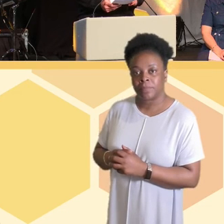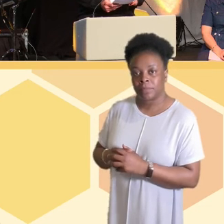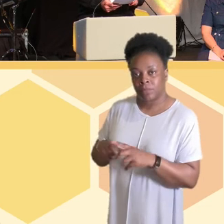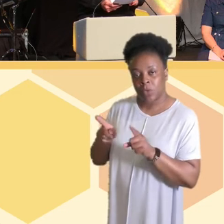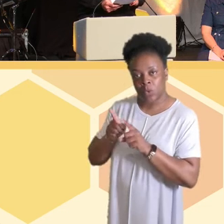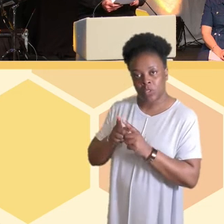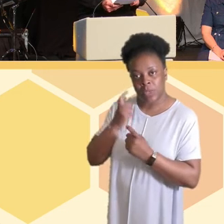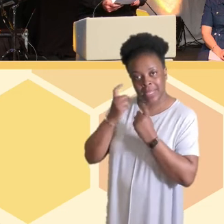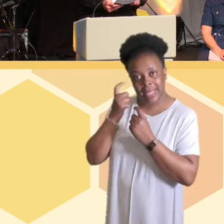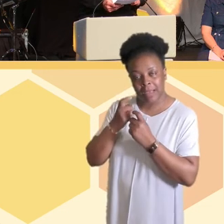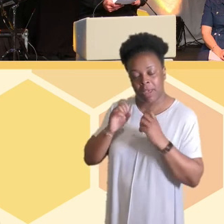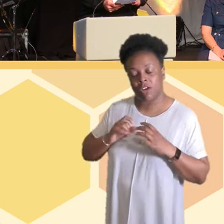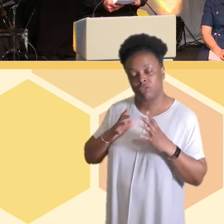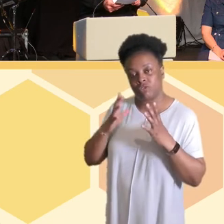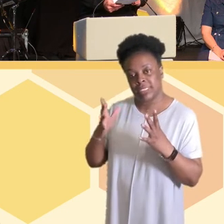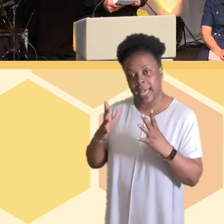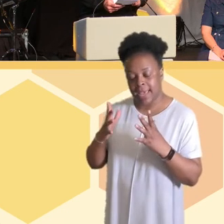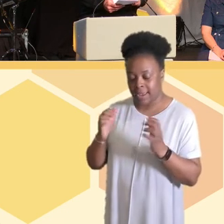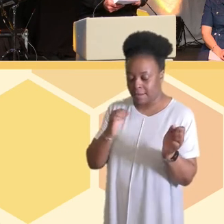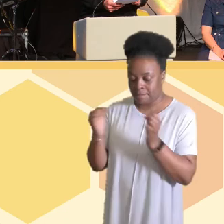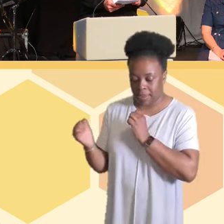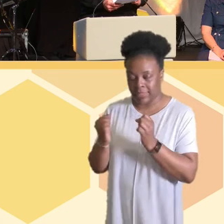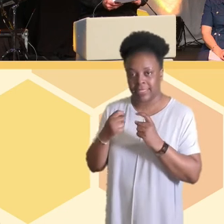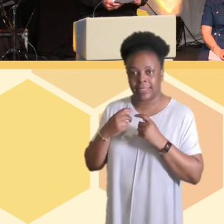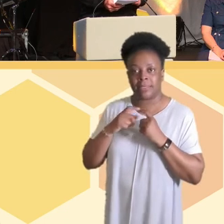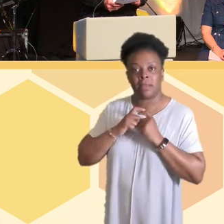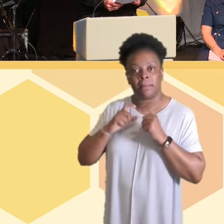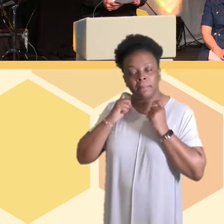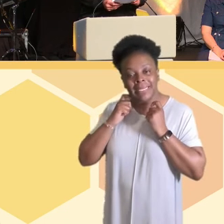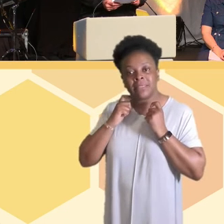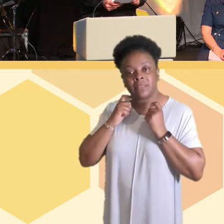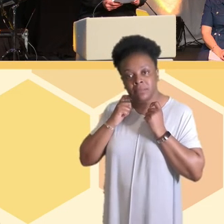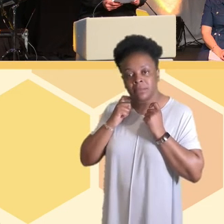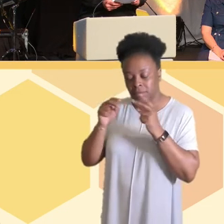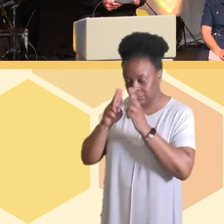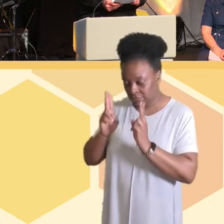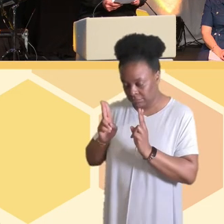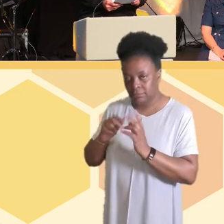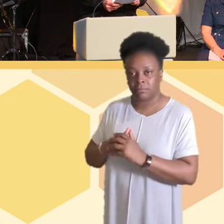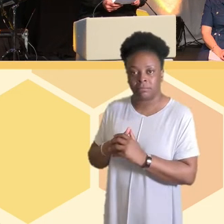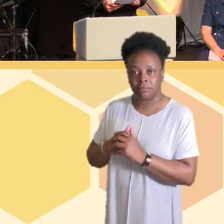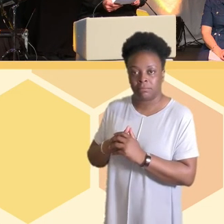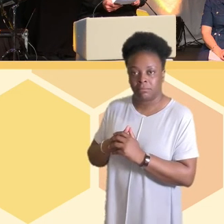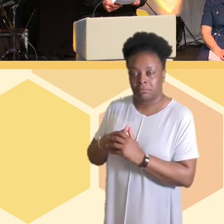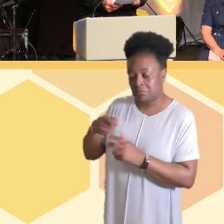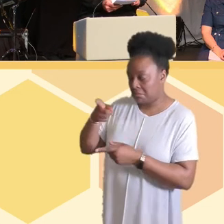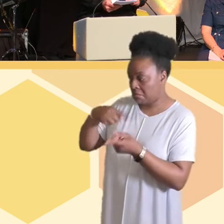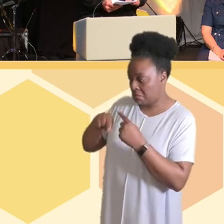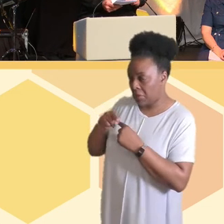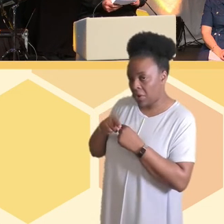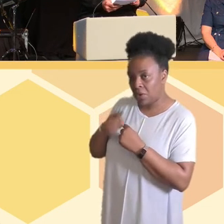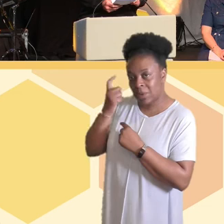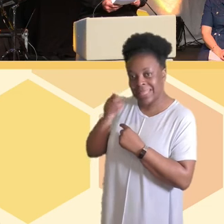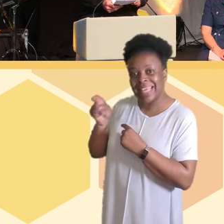Baptist Minister's Housing Organisation, all of RBMHO's income being treated as